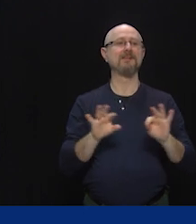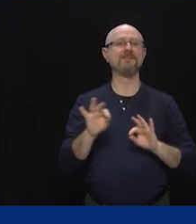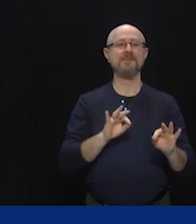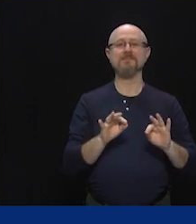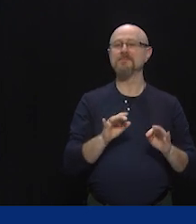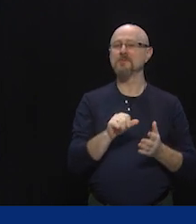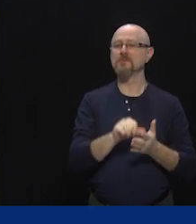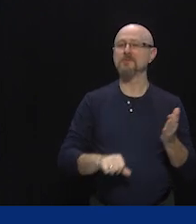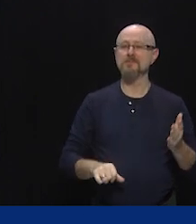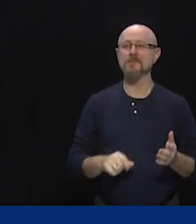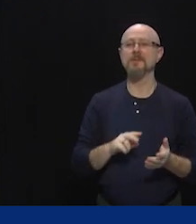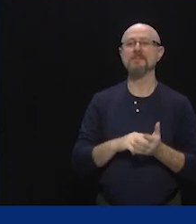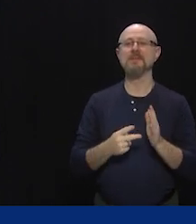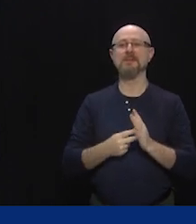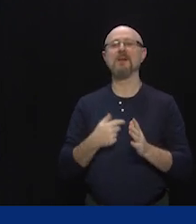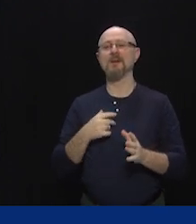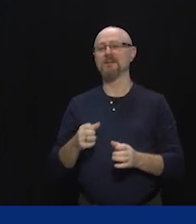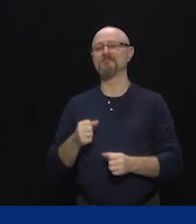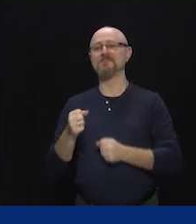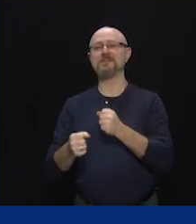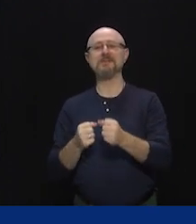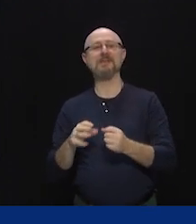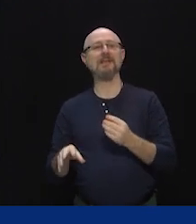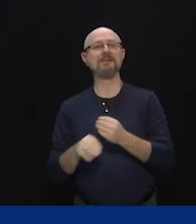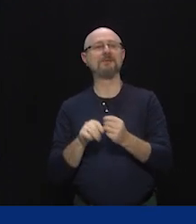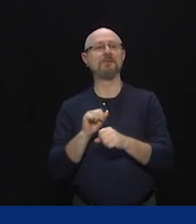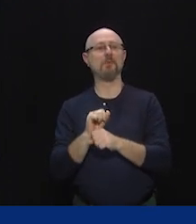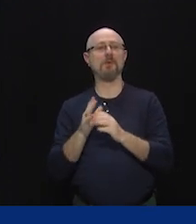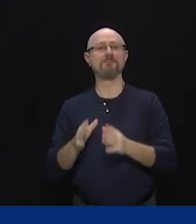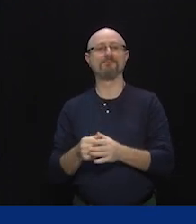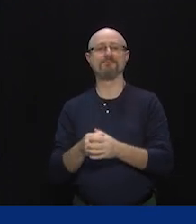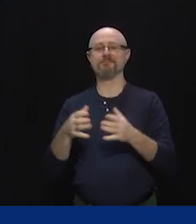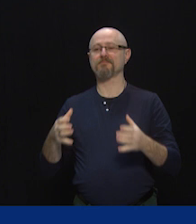additional workers, activating their surge and flex plans.